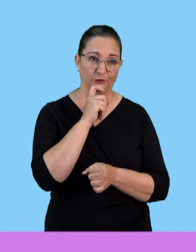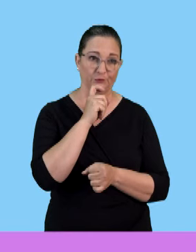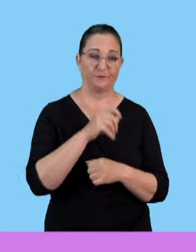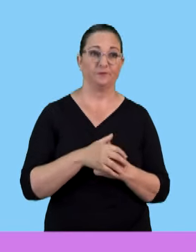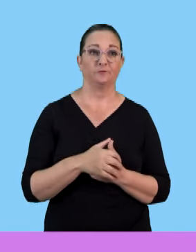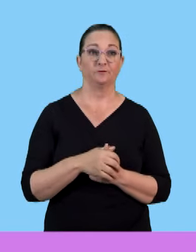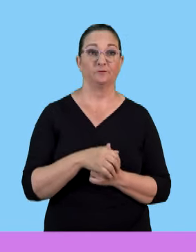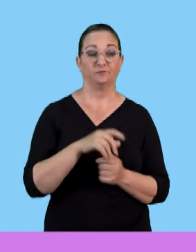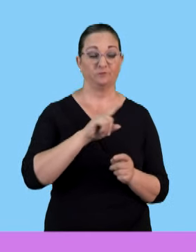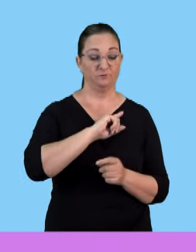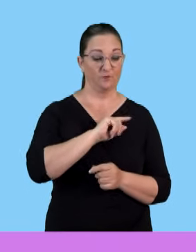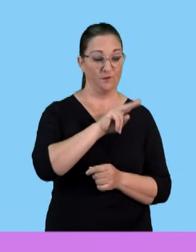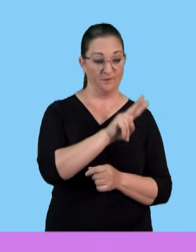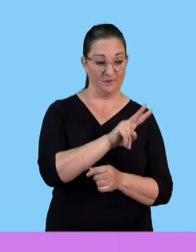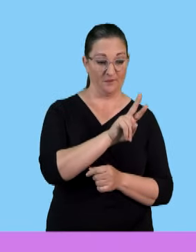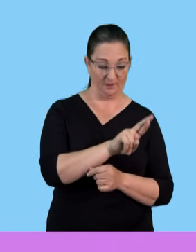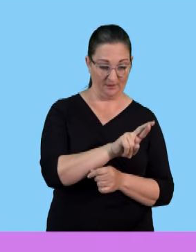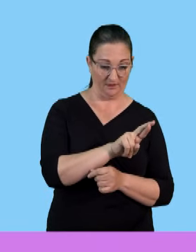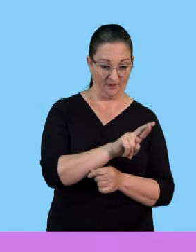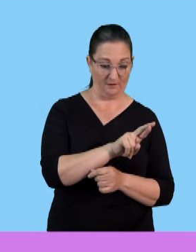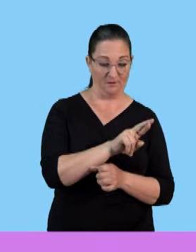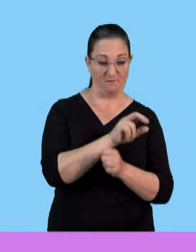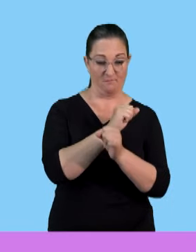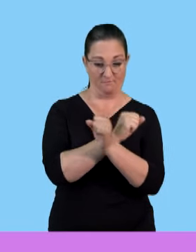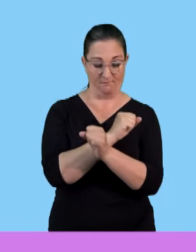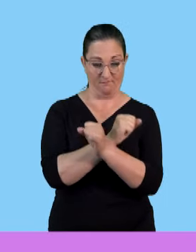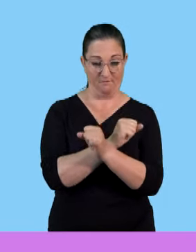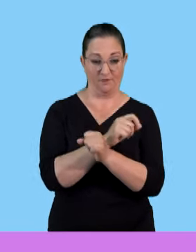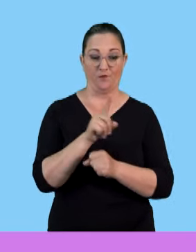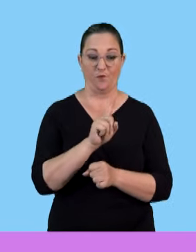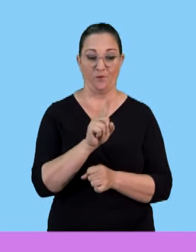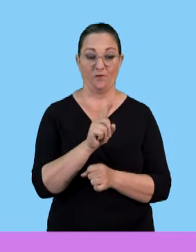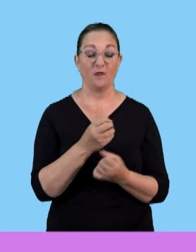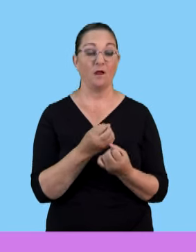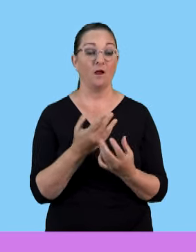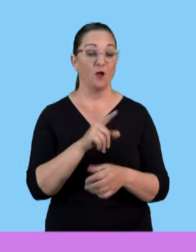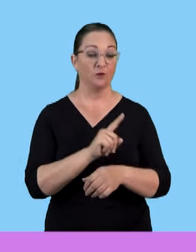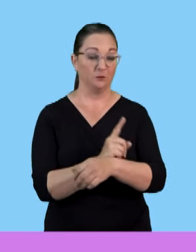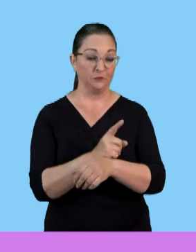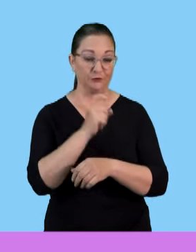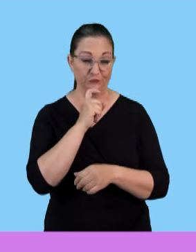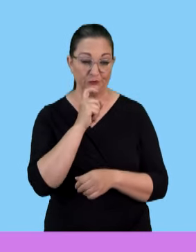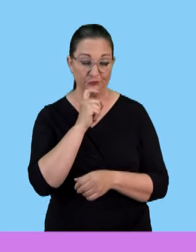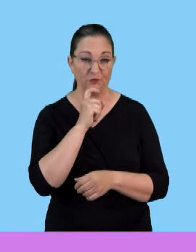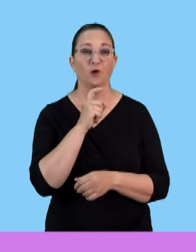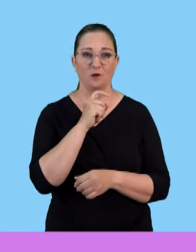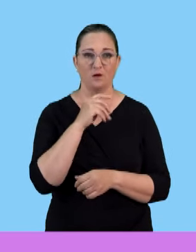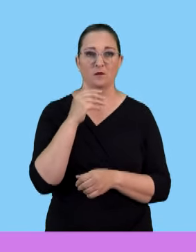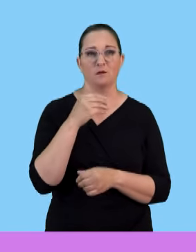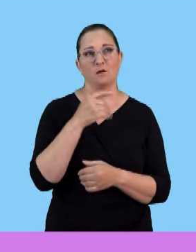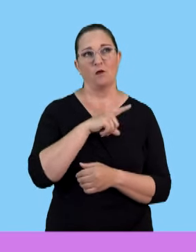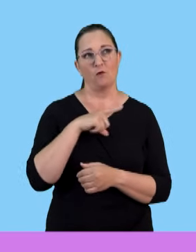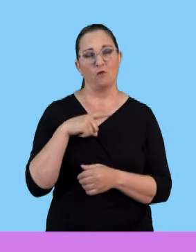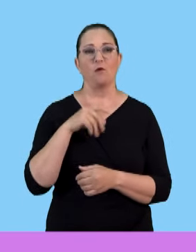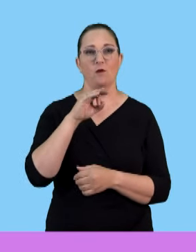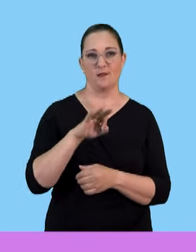used. So the given tariff here is 2 rand. So you're going to multiply that by the number of minutes used. So in